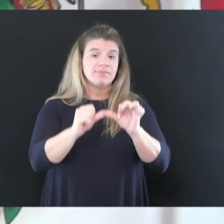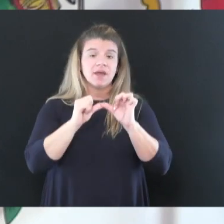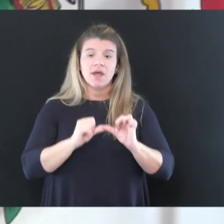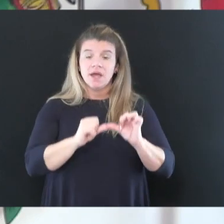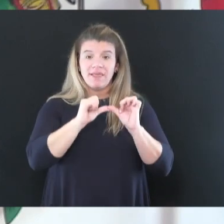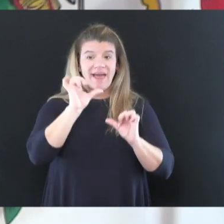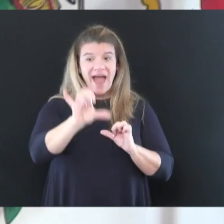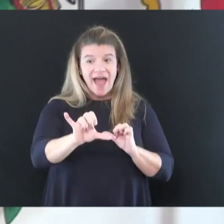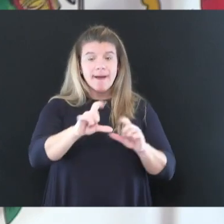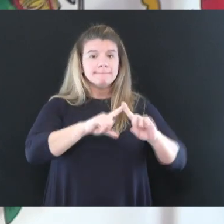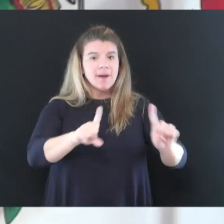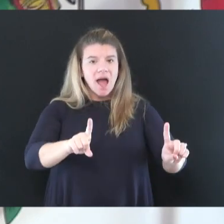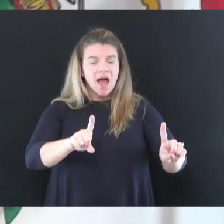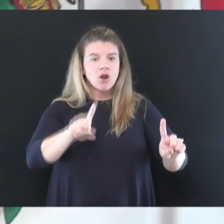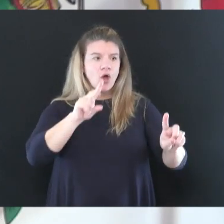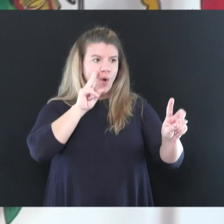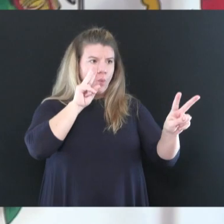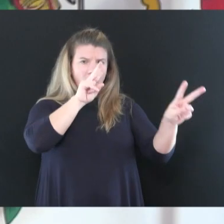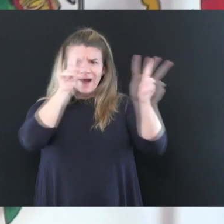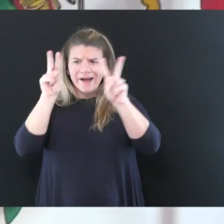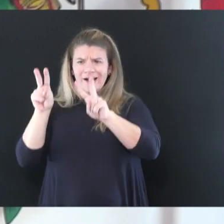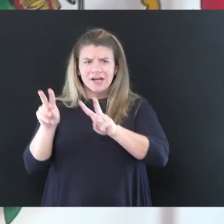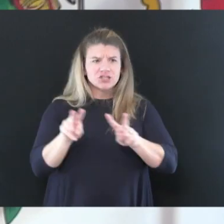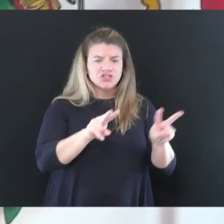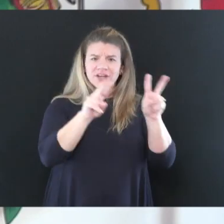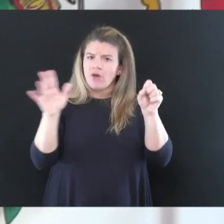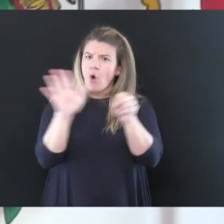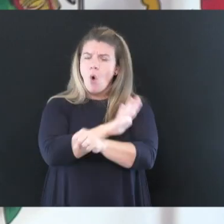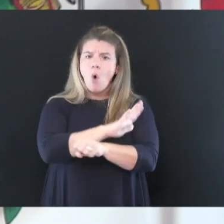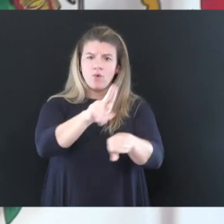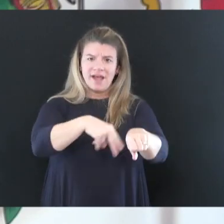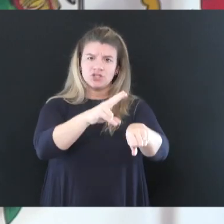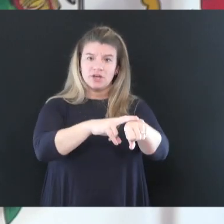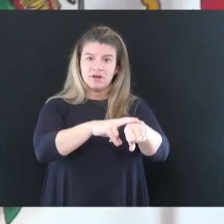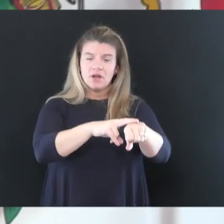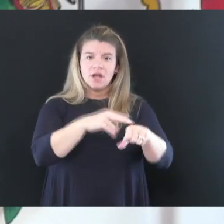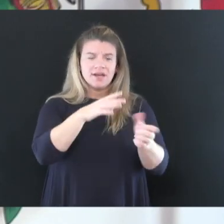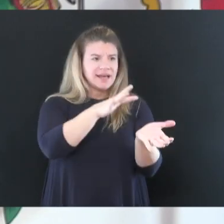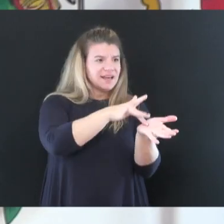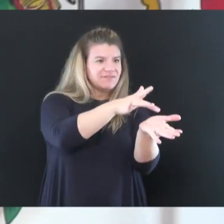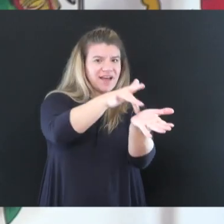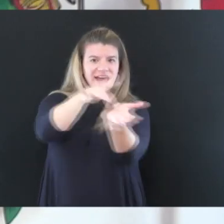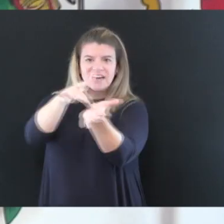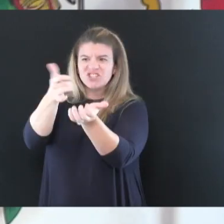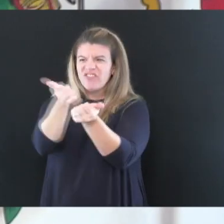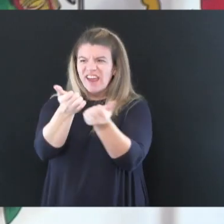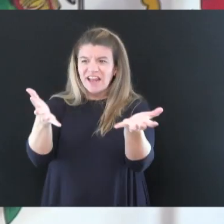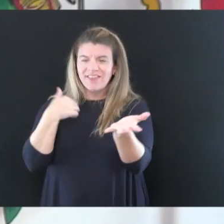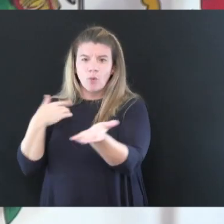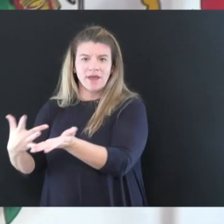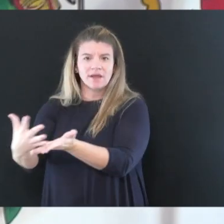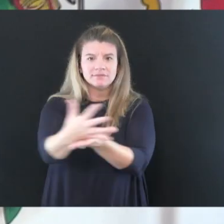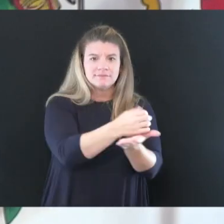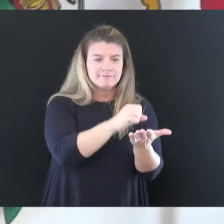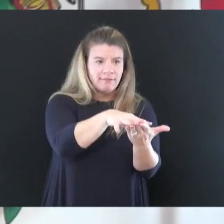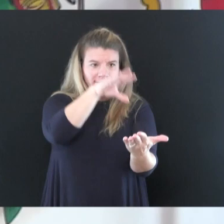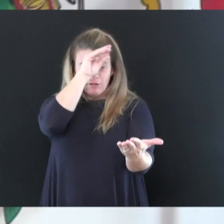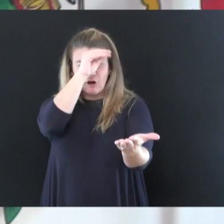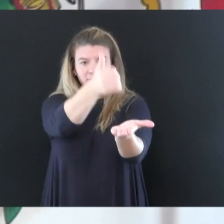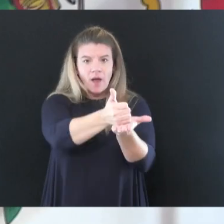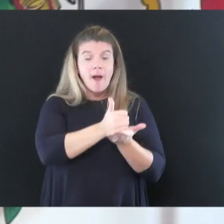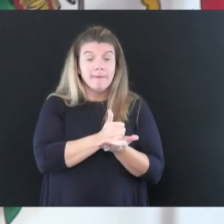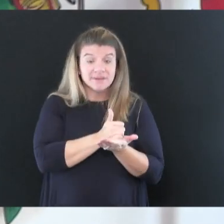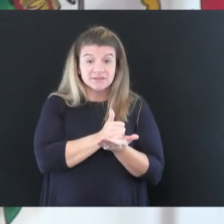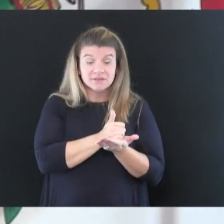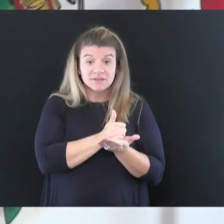on everything that's going on all across our nation. We want to take advantage of any and everything that we can possibly take advantage of that helps us on the